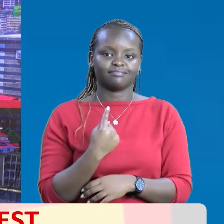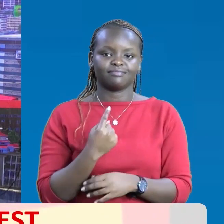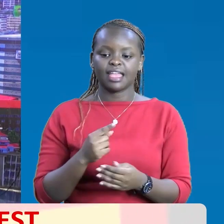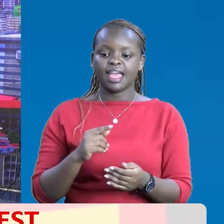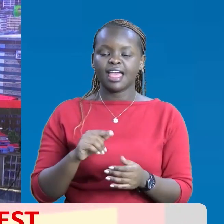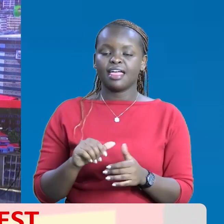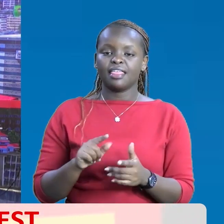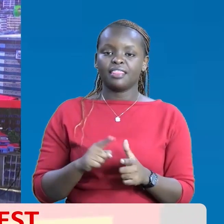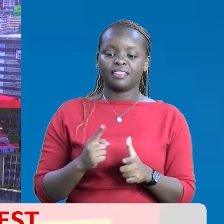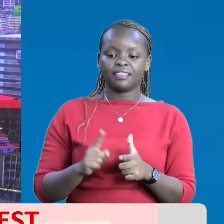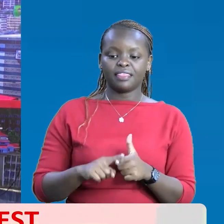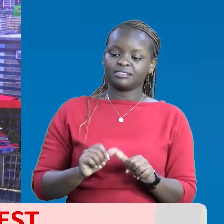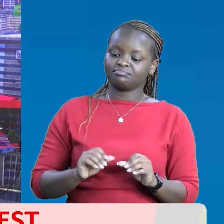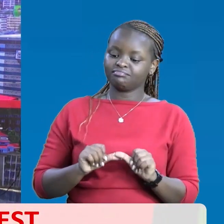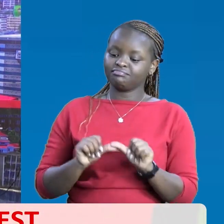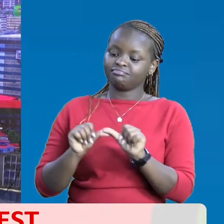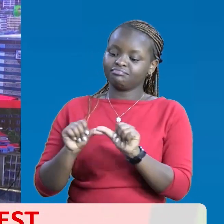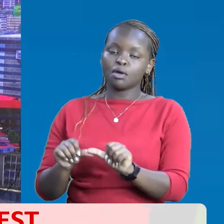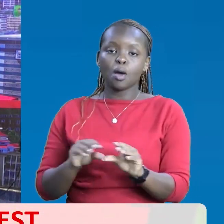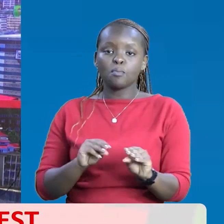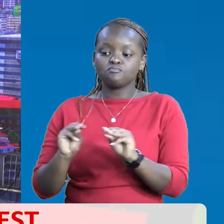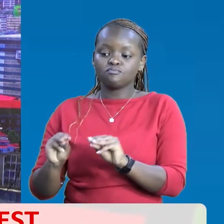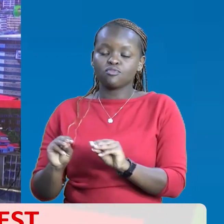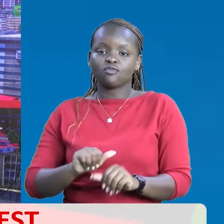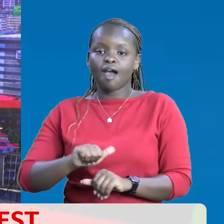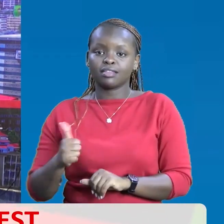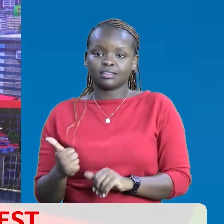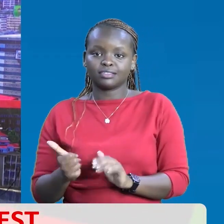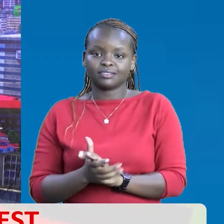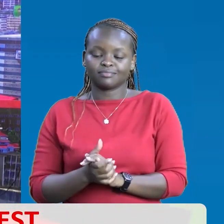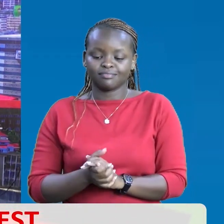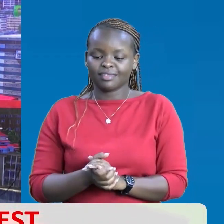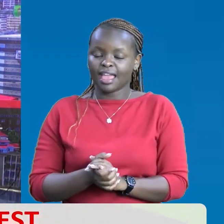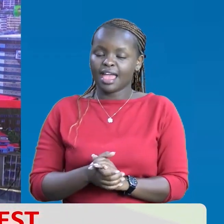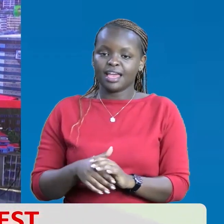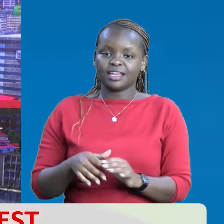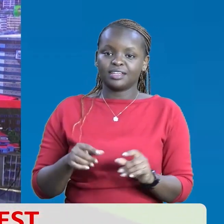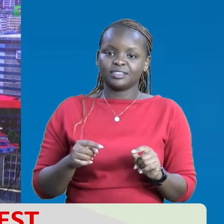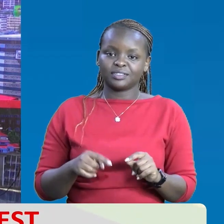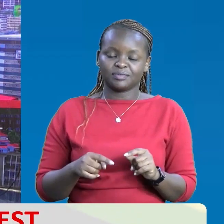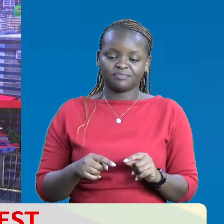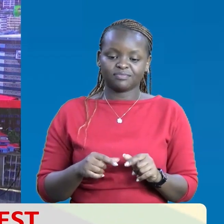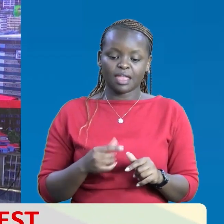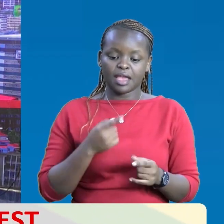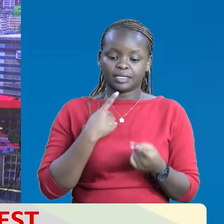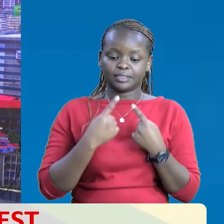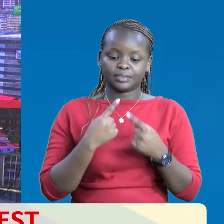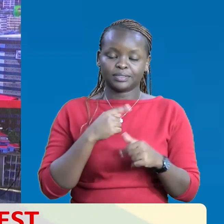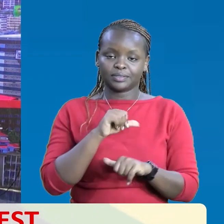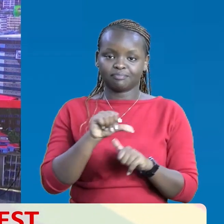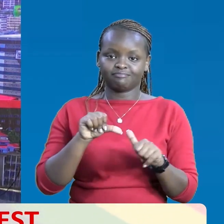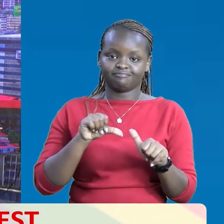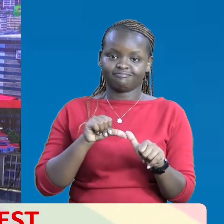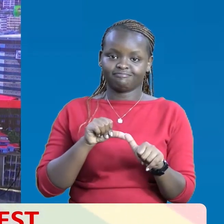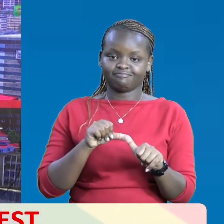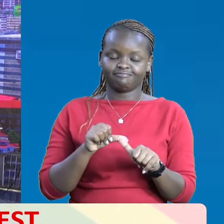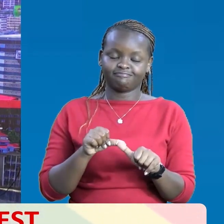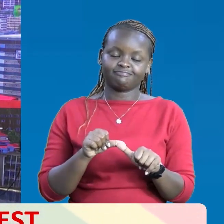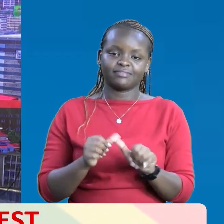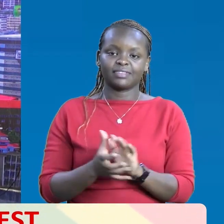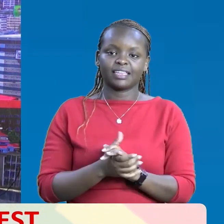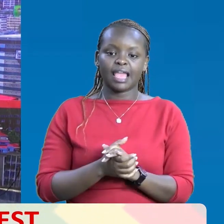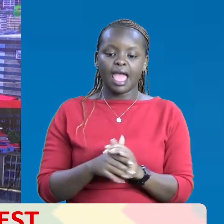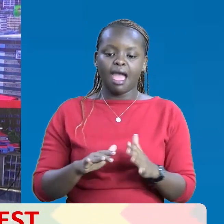others. Kabisa. So we're not preaching, but we're telling you facts. So talk to us pale kwa mtandao tuambie, do you relate with all this and how do you